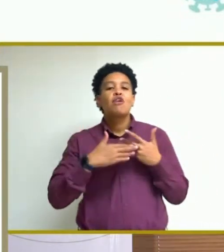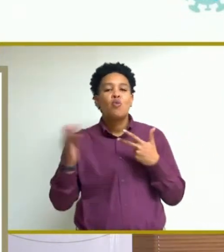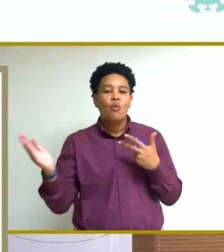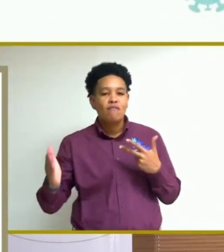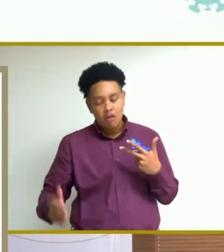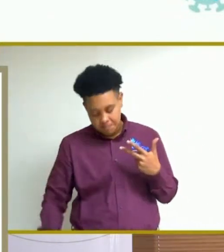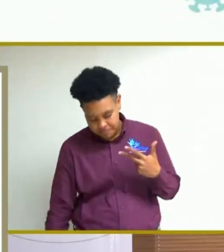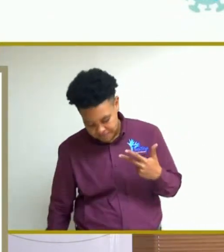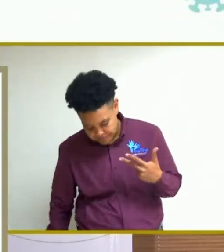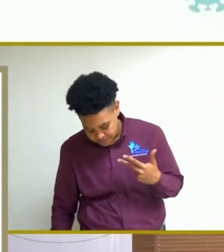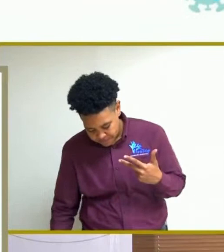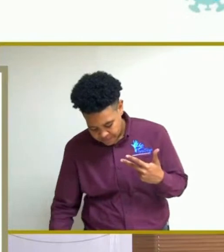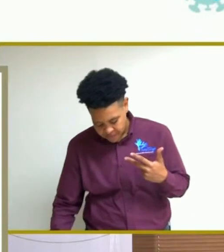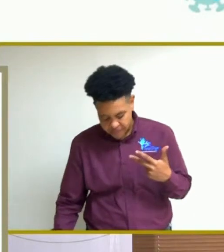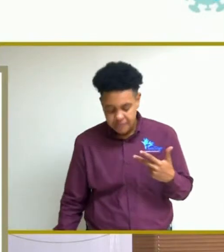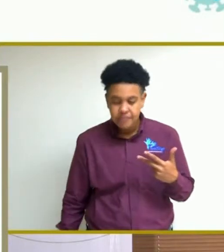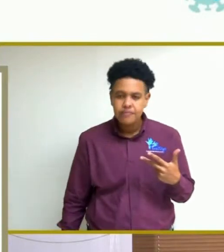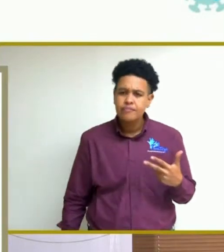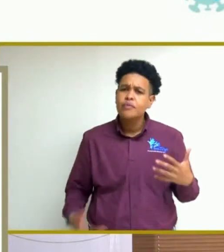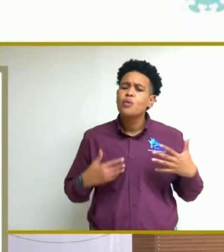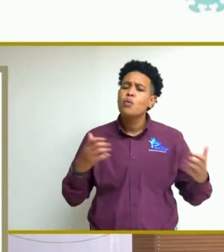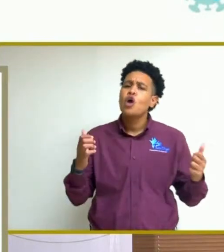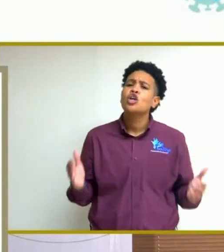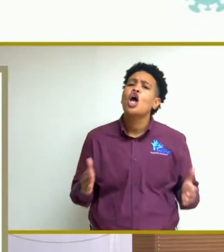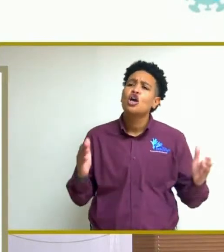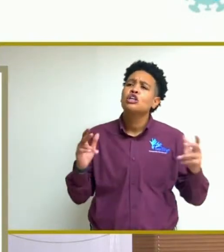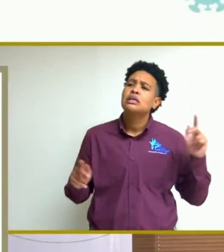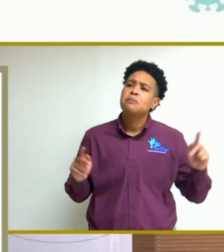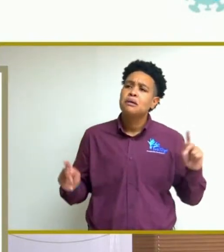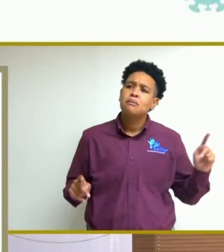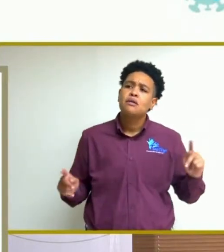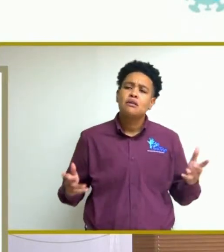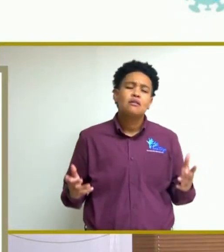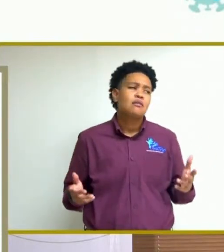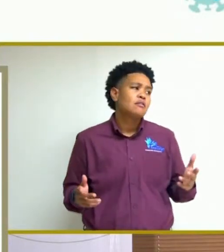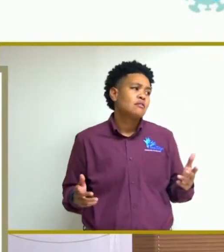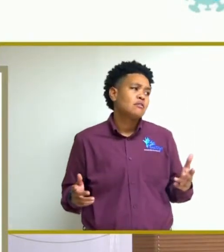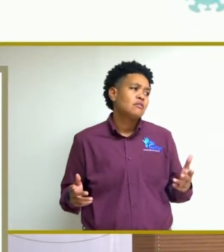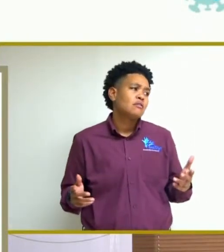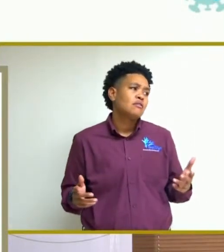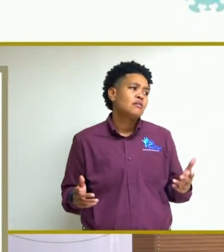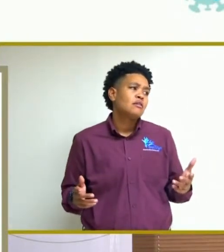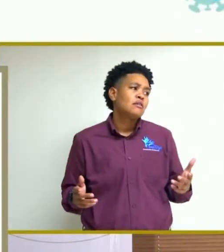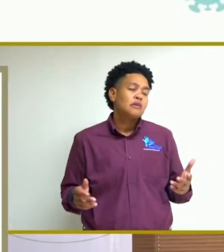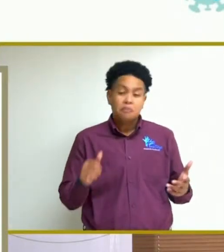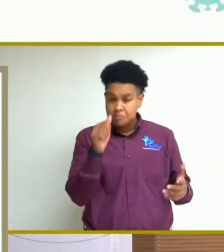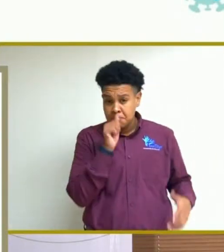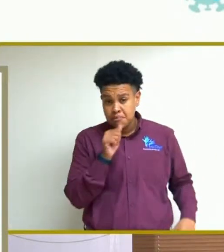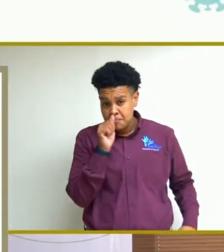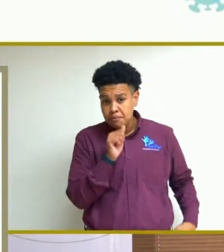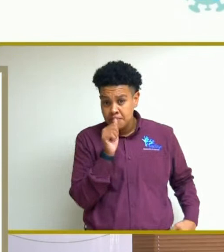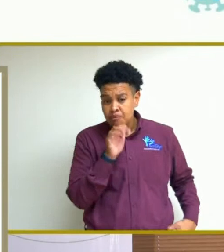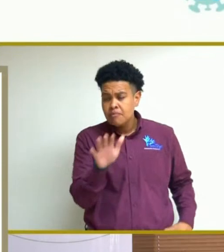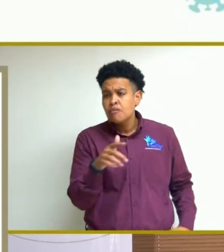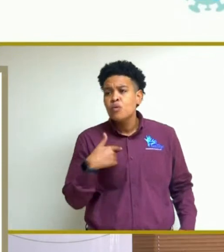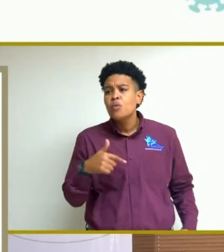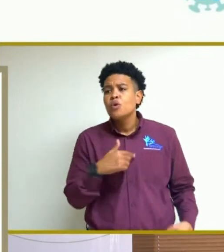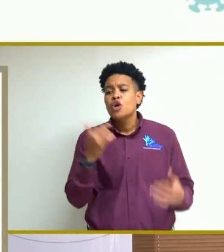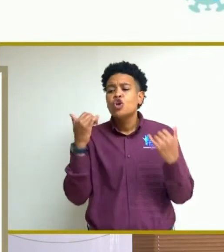over. So what we want to do is to encourage persons to be patient. We are